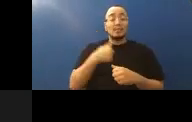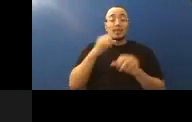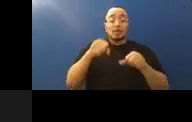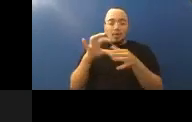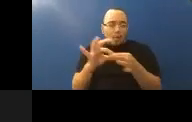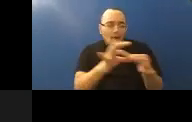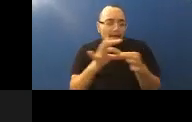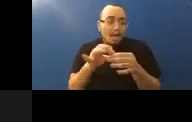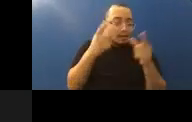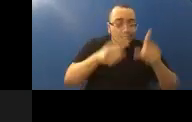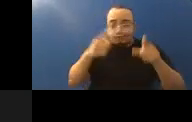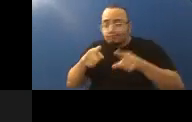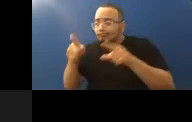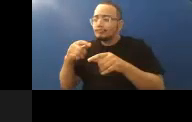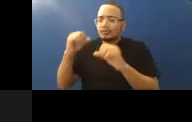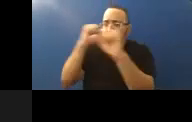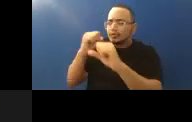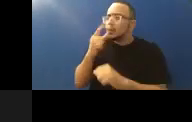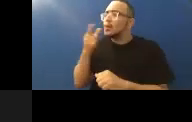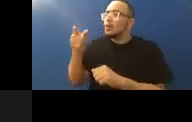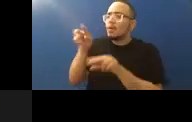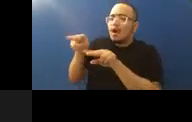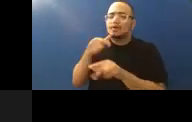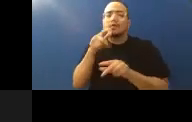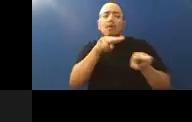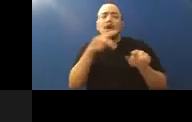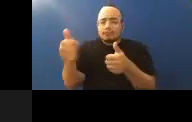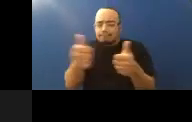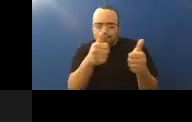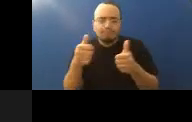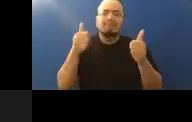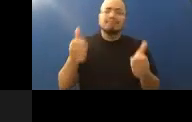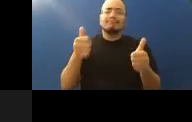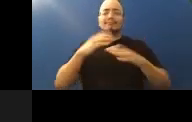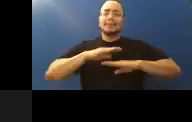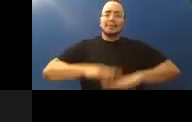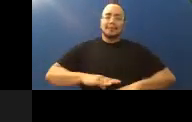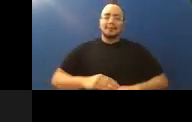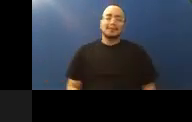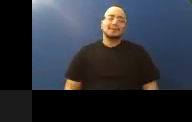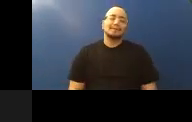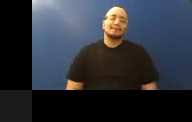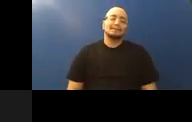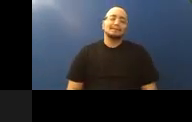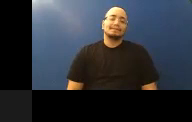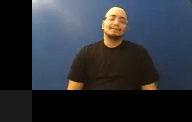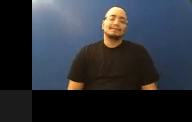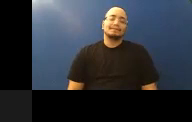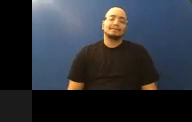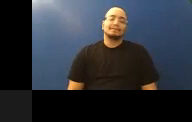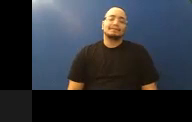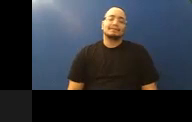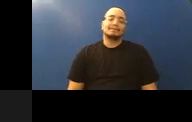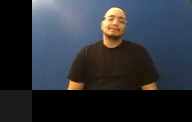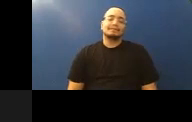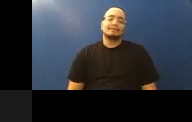be strategic about them? You know, so that way, right, like, you know, as soon as somebody like,